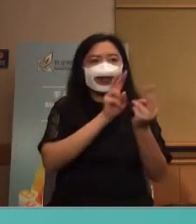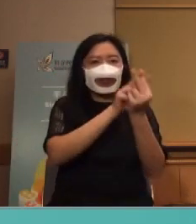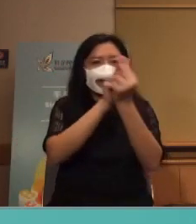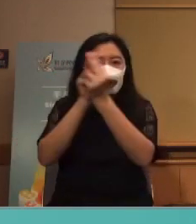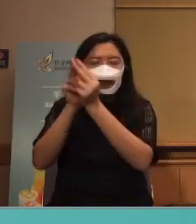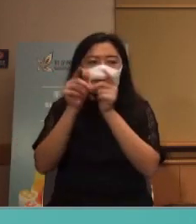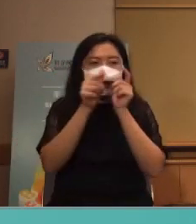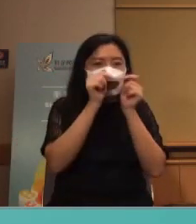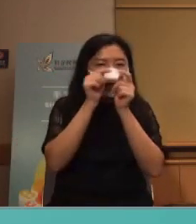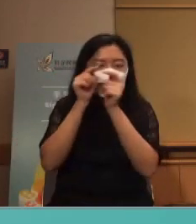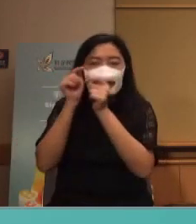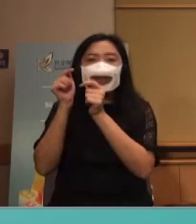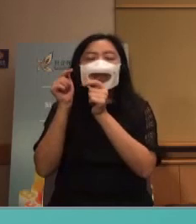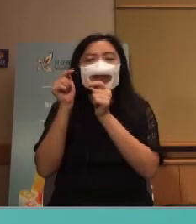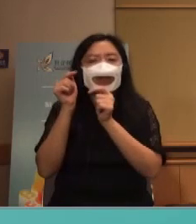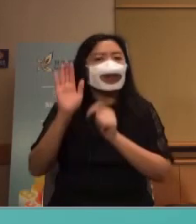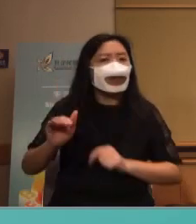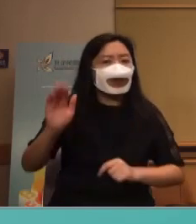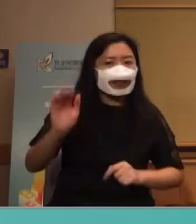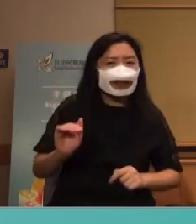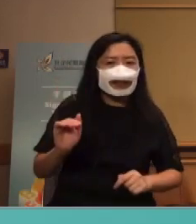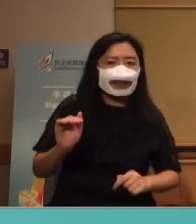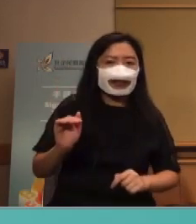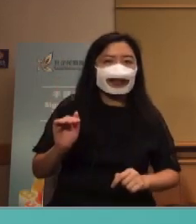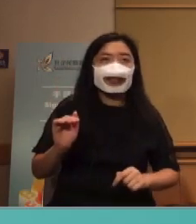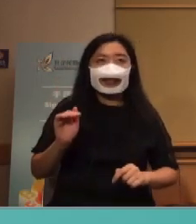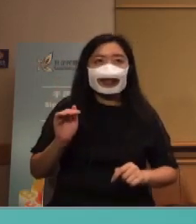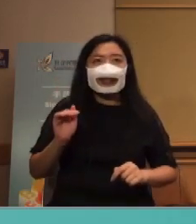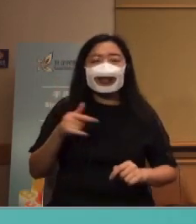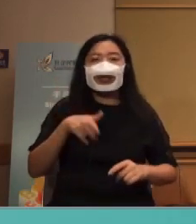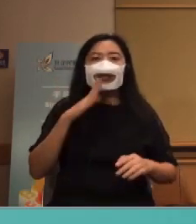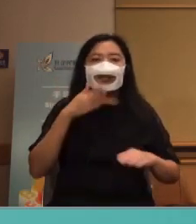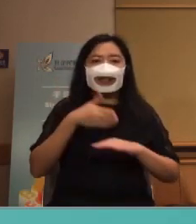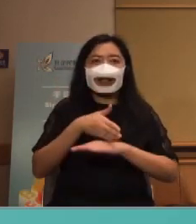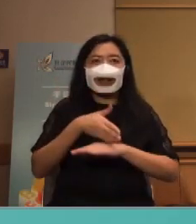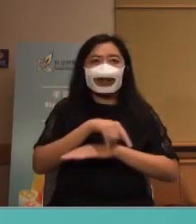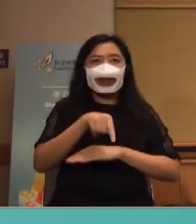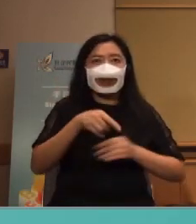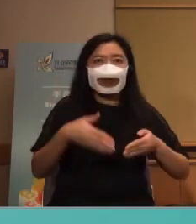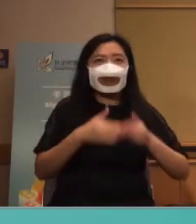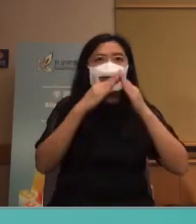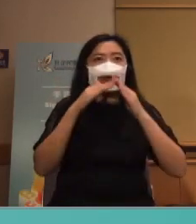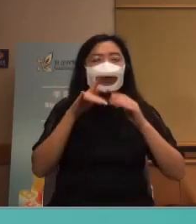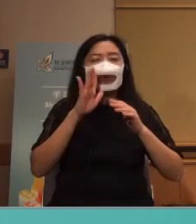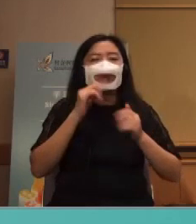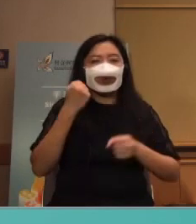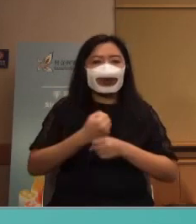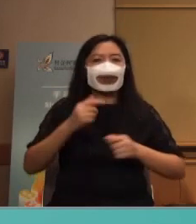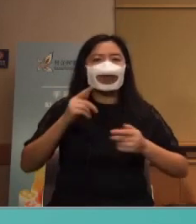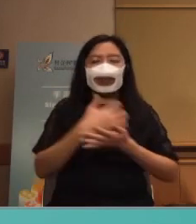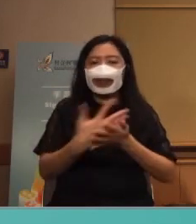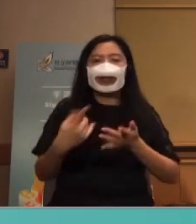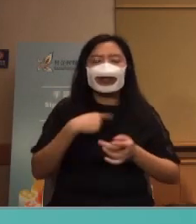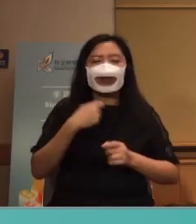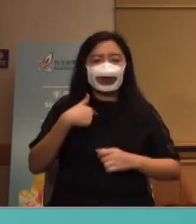social impact is important. Everything is about social impact. So make sure what you want to do. Again, try to ask advice